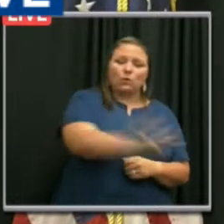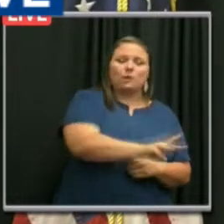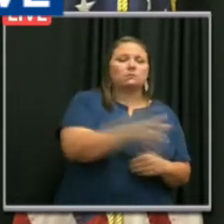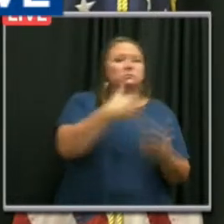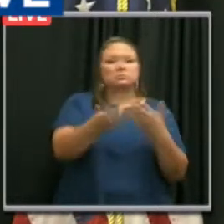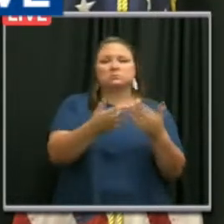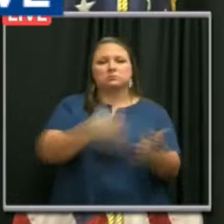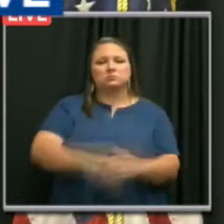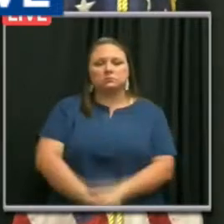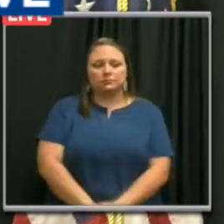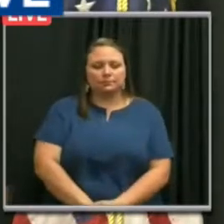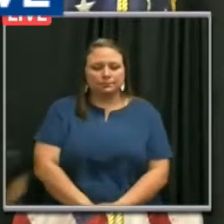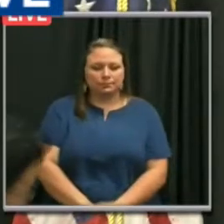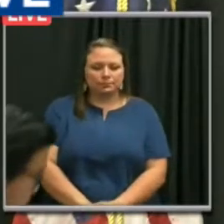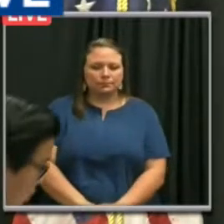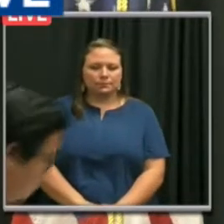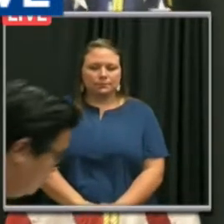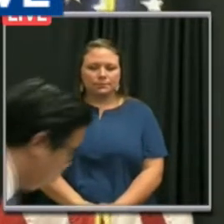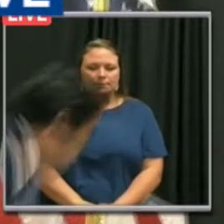thank you.